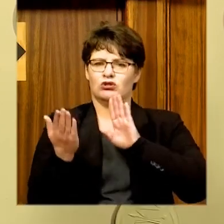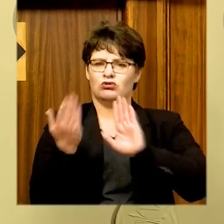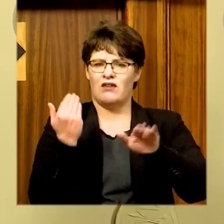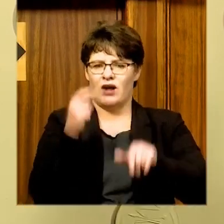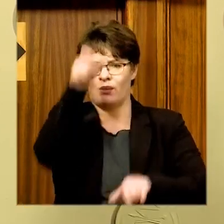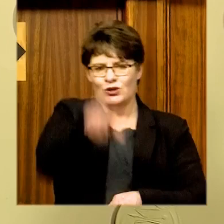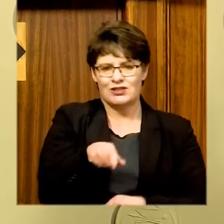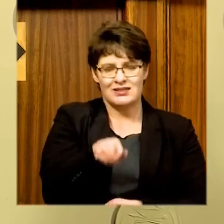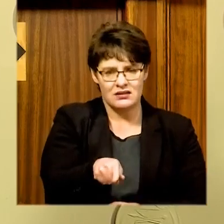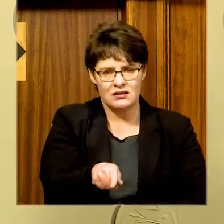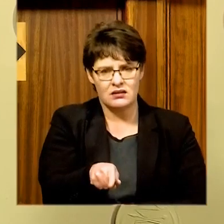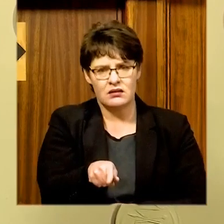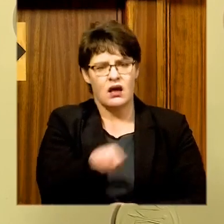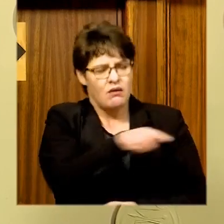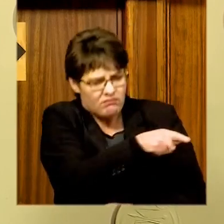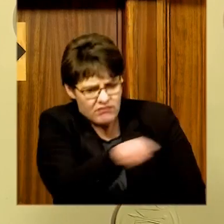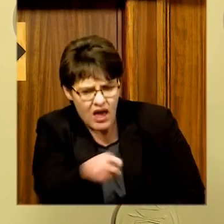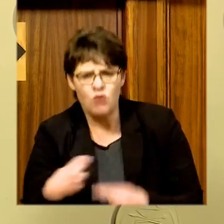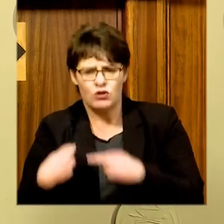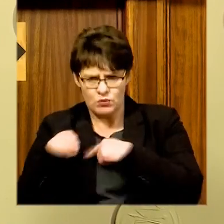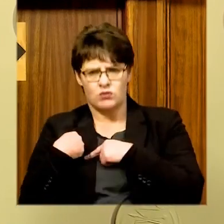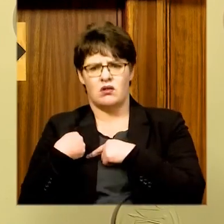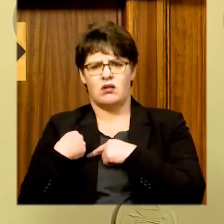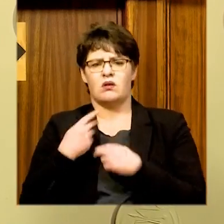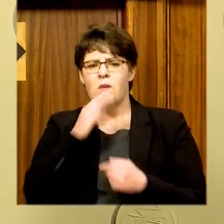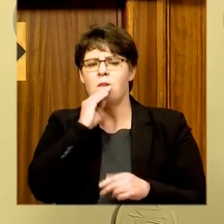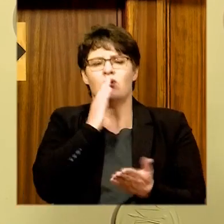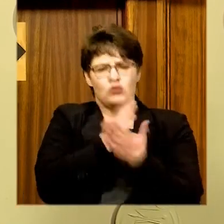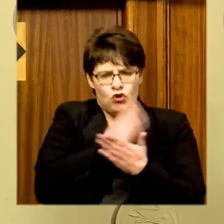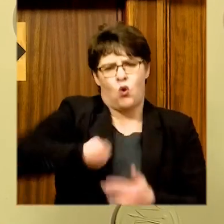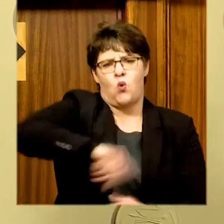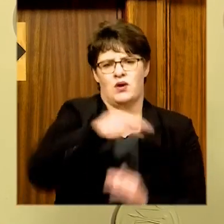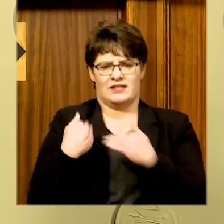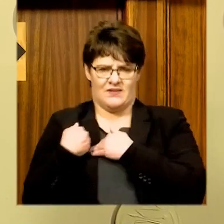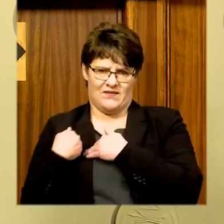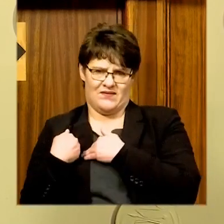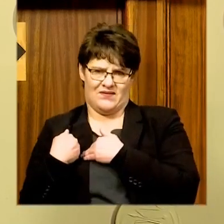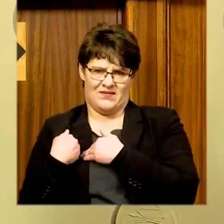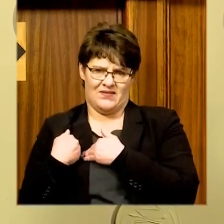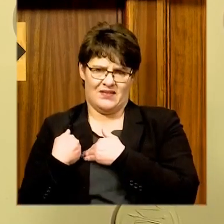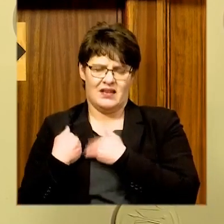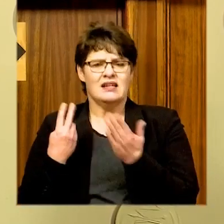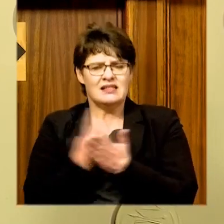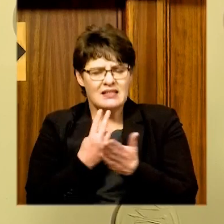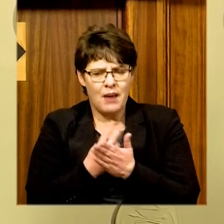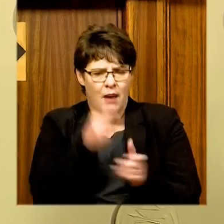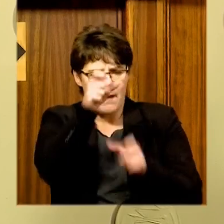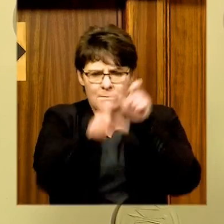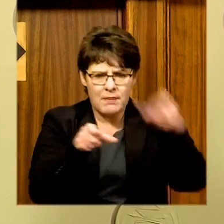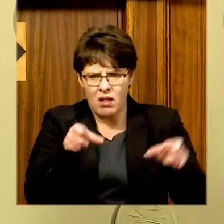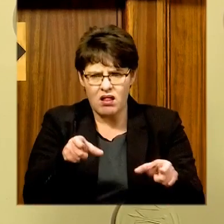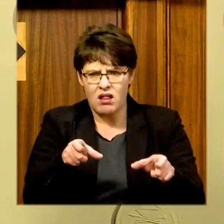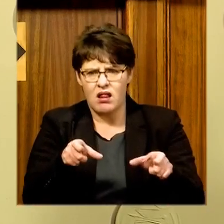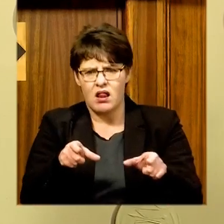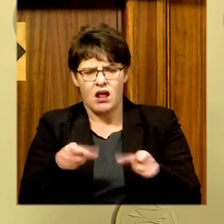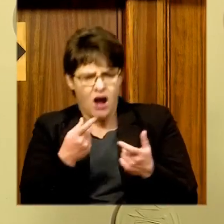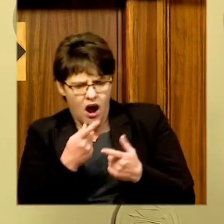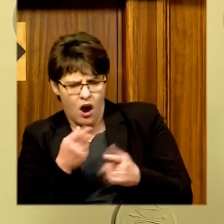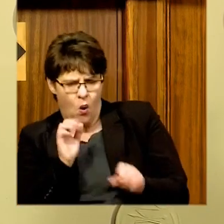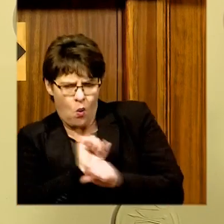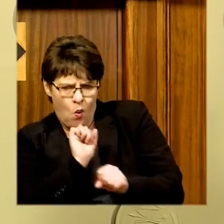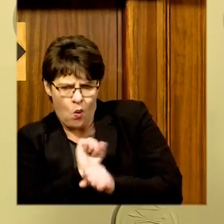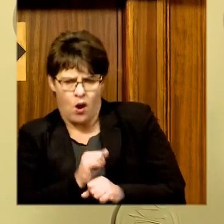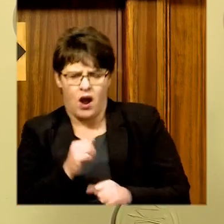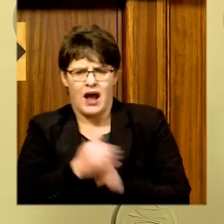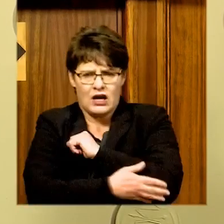are responsible for our safety. The essential service workers who have been keeping our country